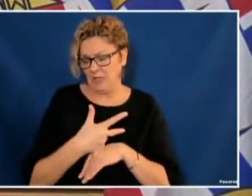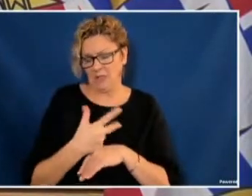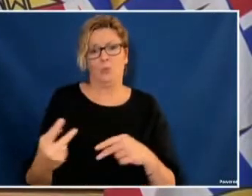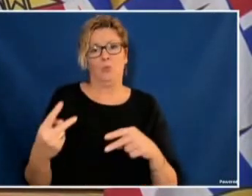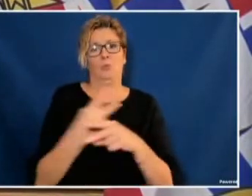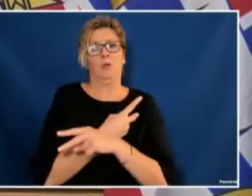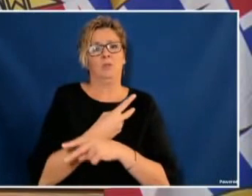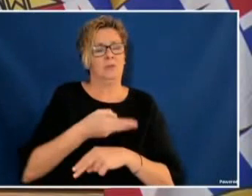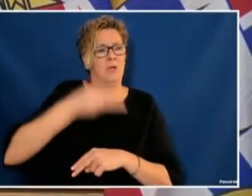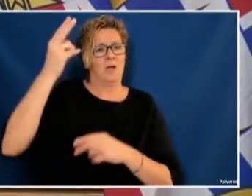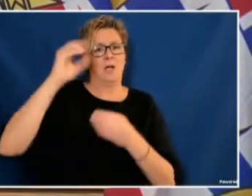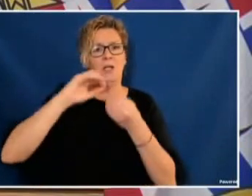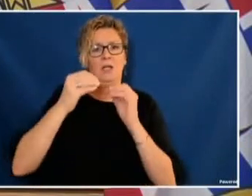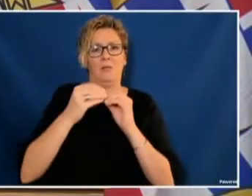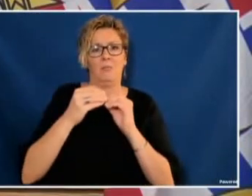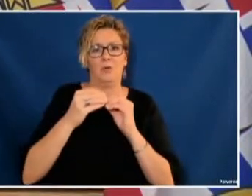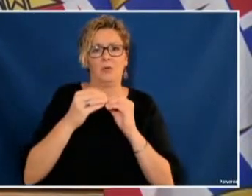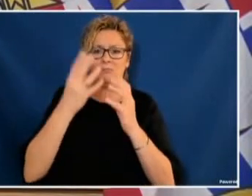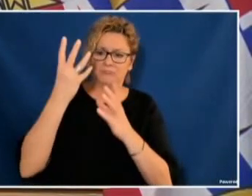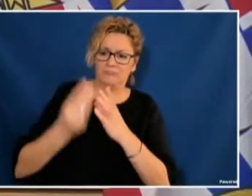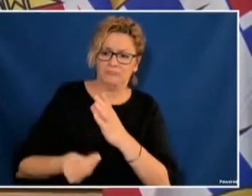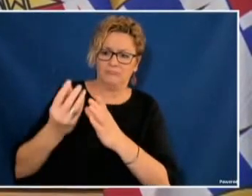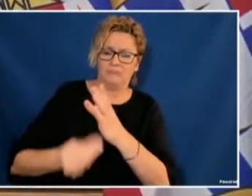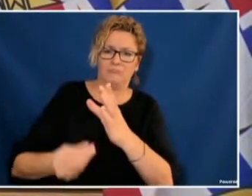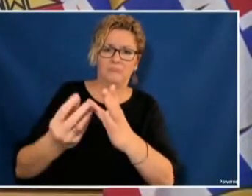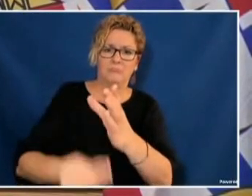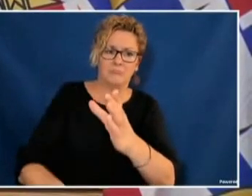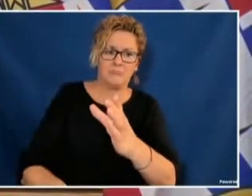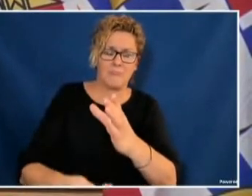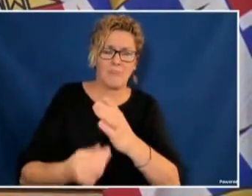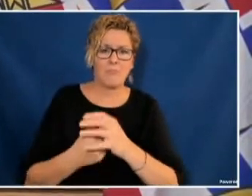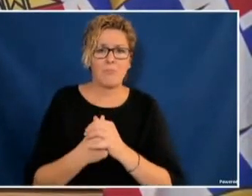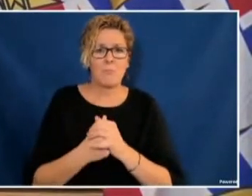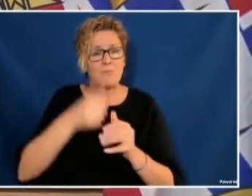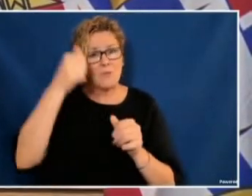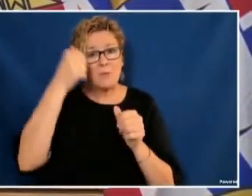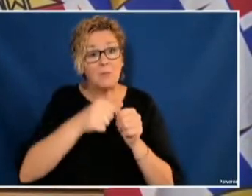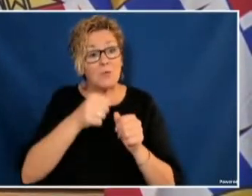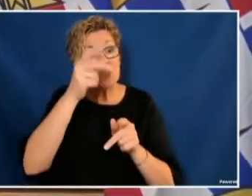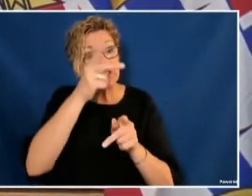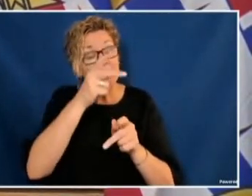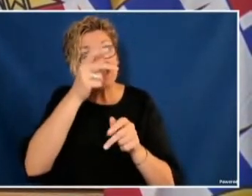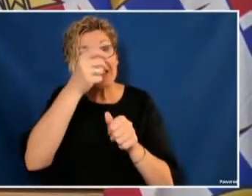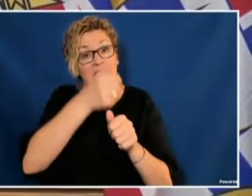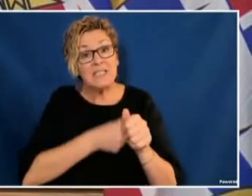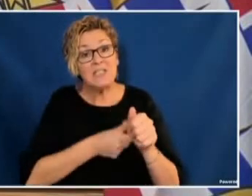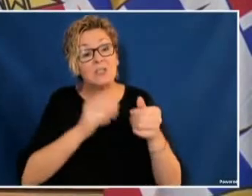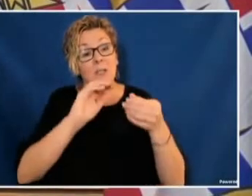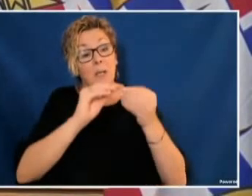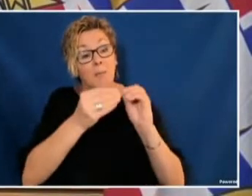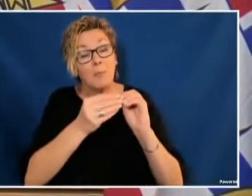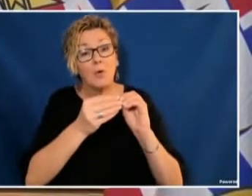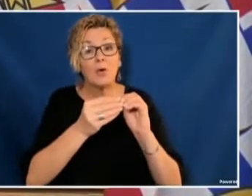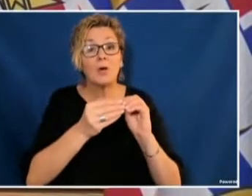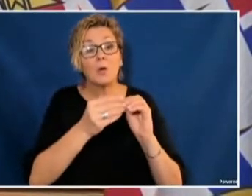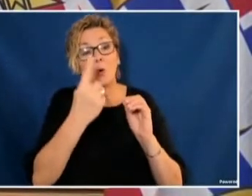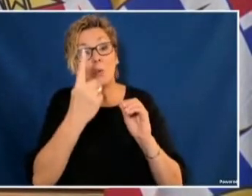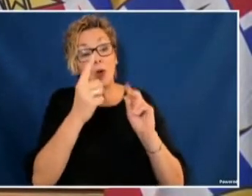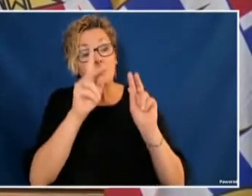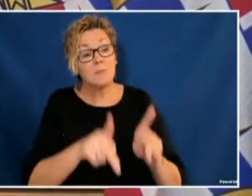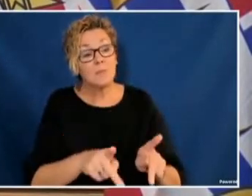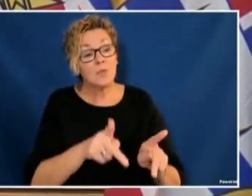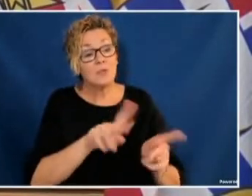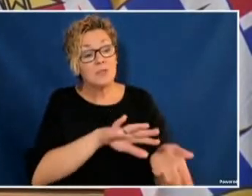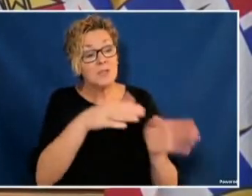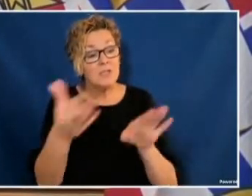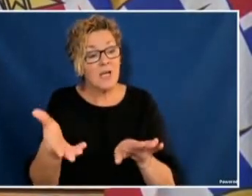world with global faith leaders showing an example across the world. And as I was told many times